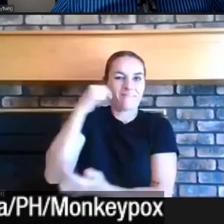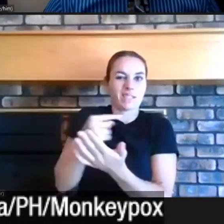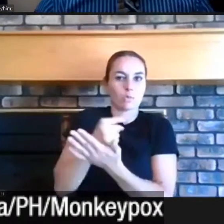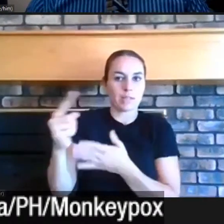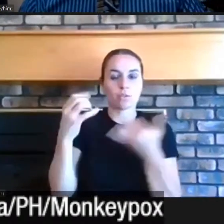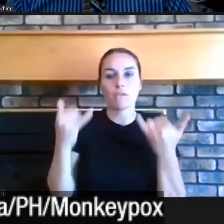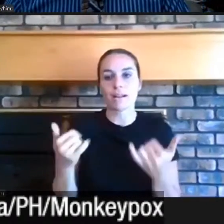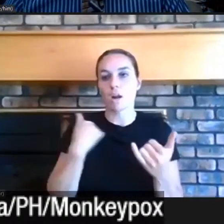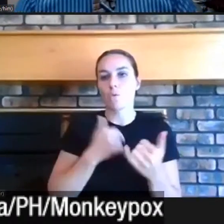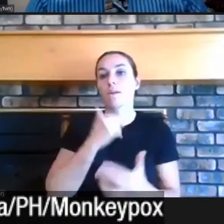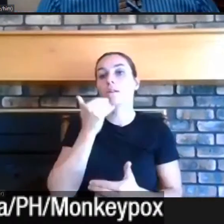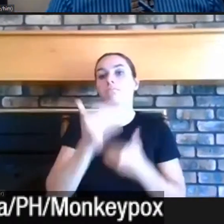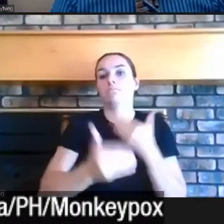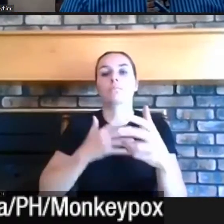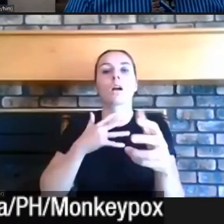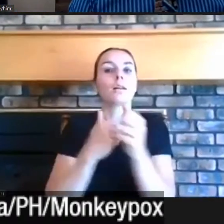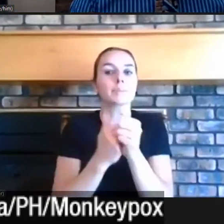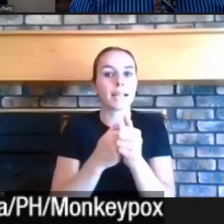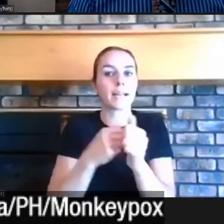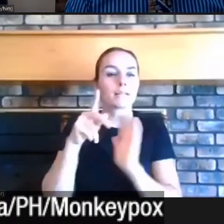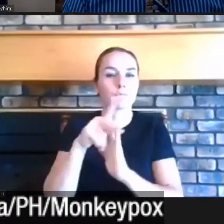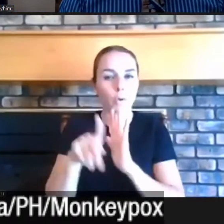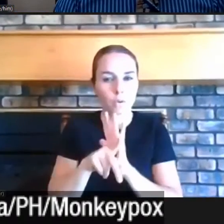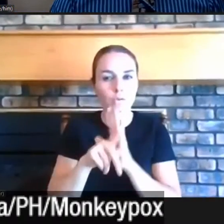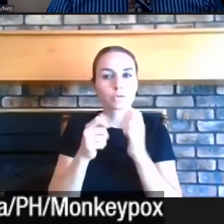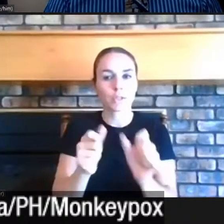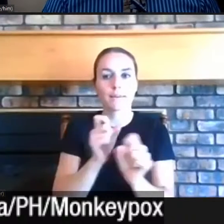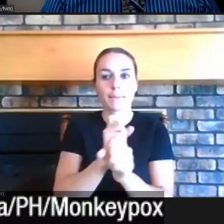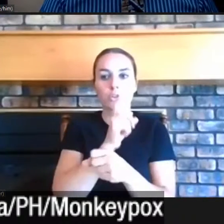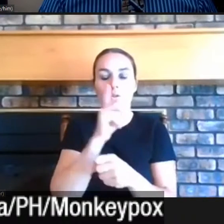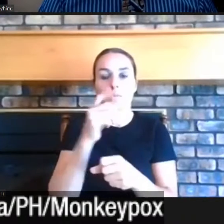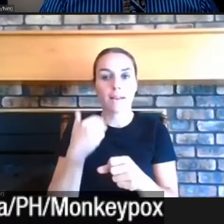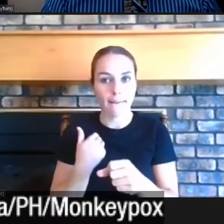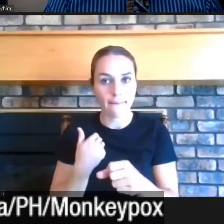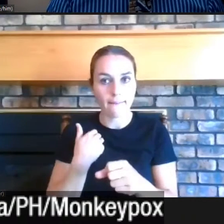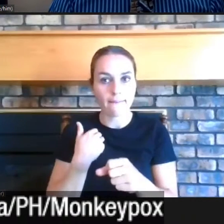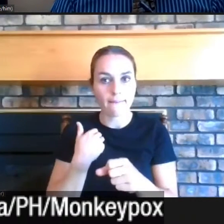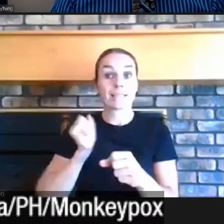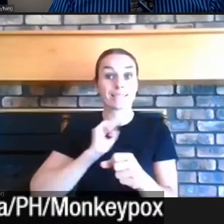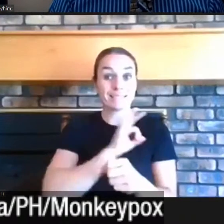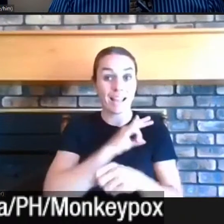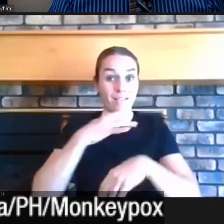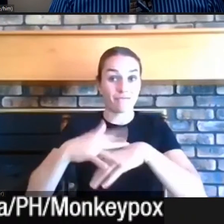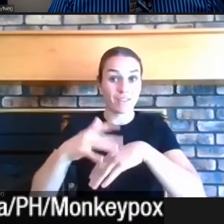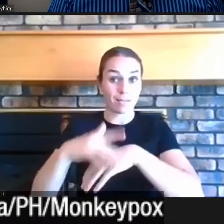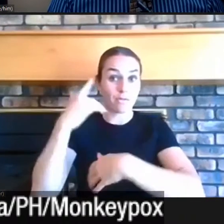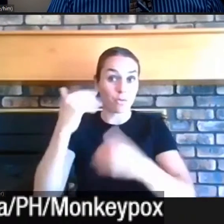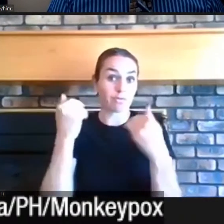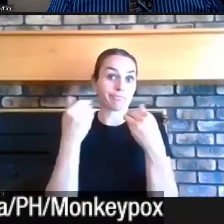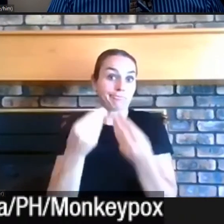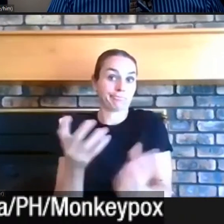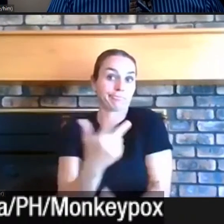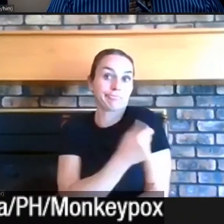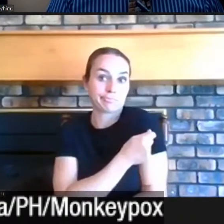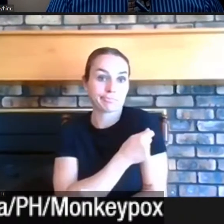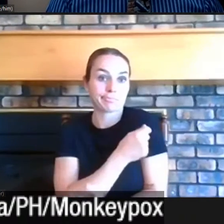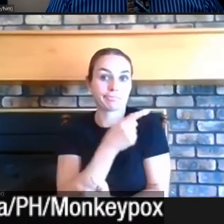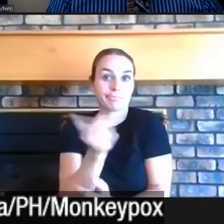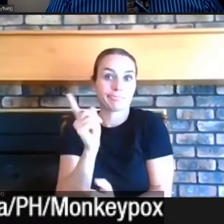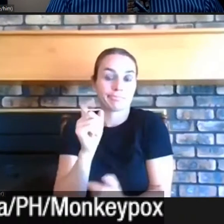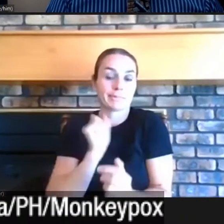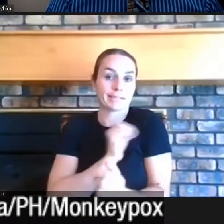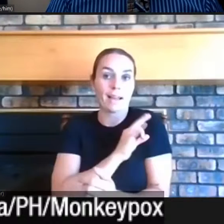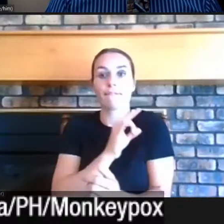protocols, assuring that we have the vaccinating staff available who are comfortable with